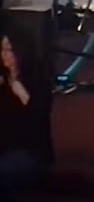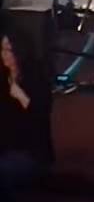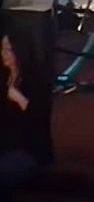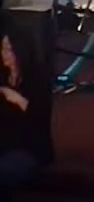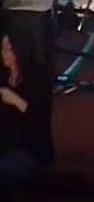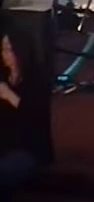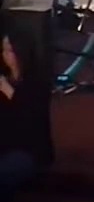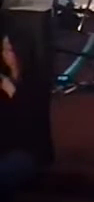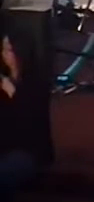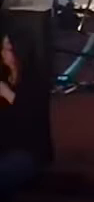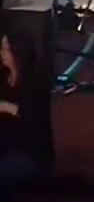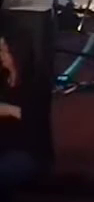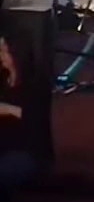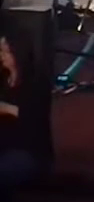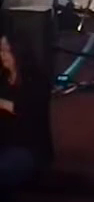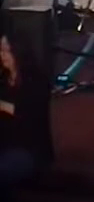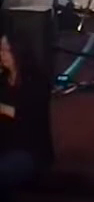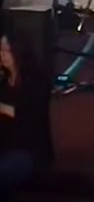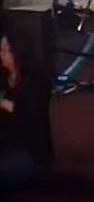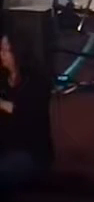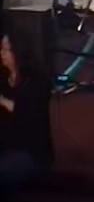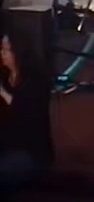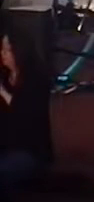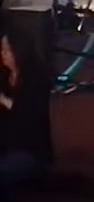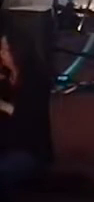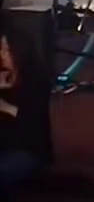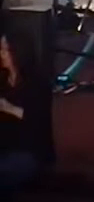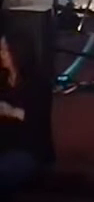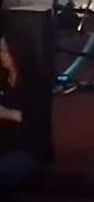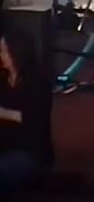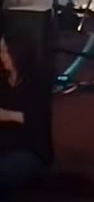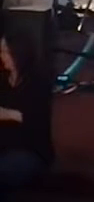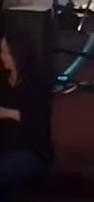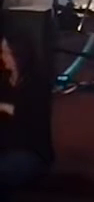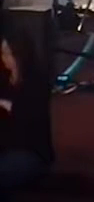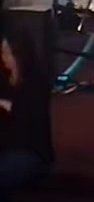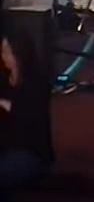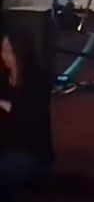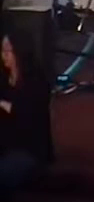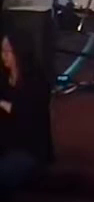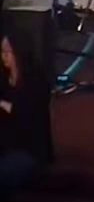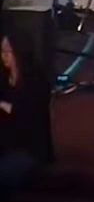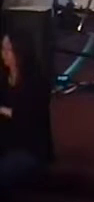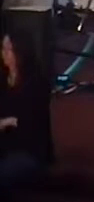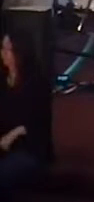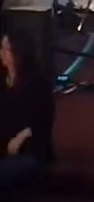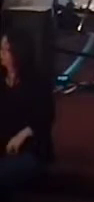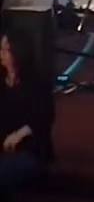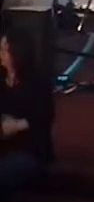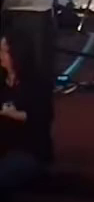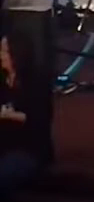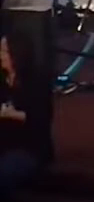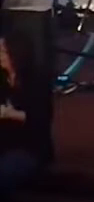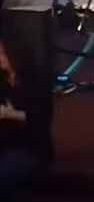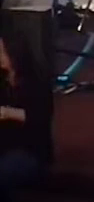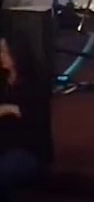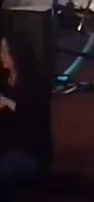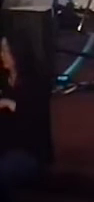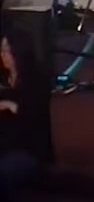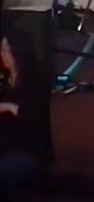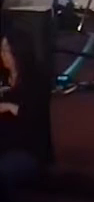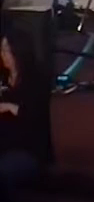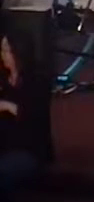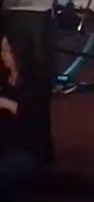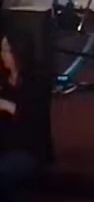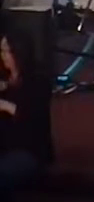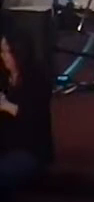seriously means keeping your promise to Christ and the local church. Keeping your promise to Christ and the local church. Now, because of time, we're going to cover